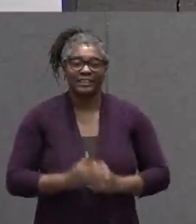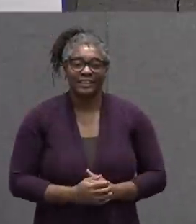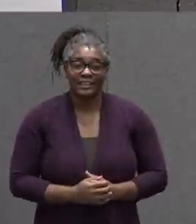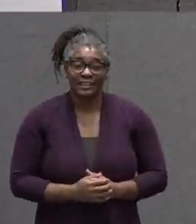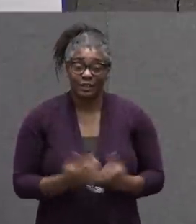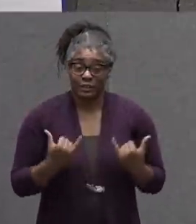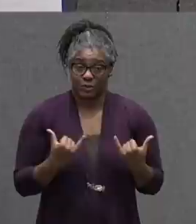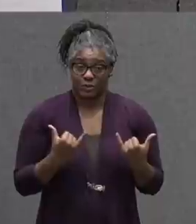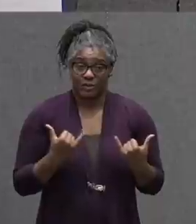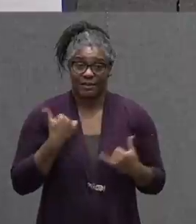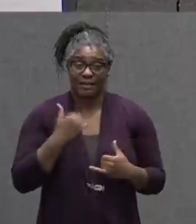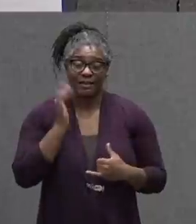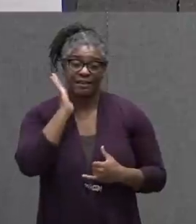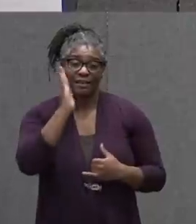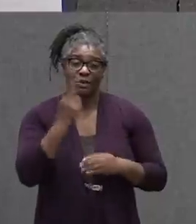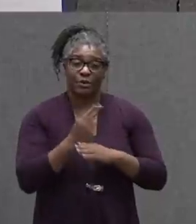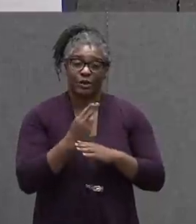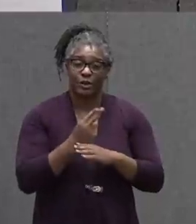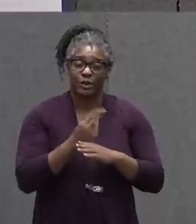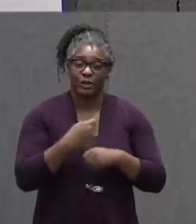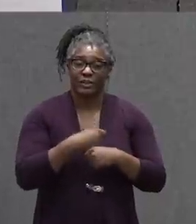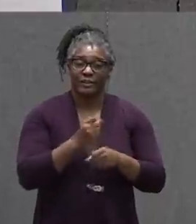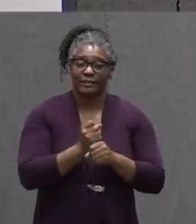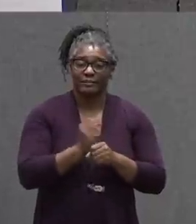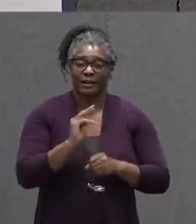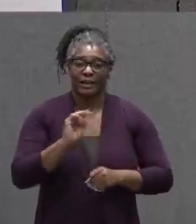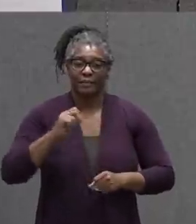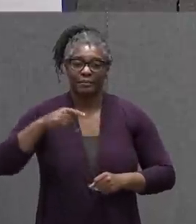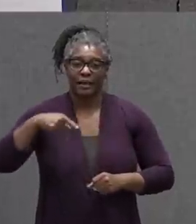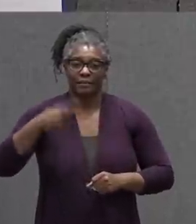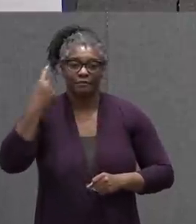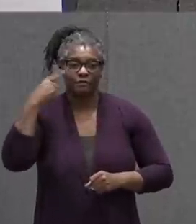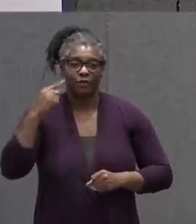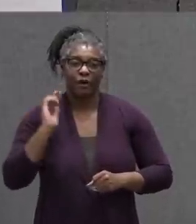map of our own visual journey.